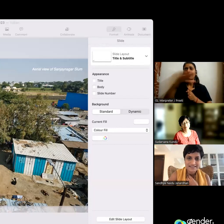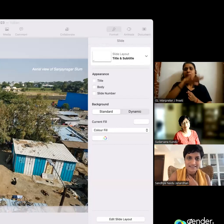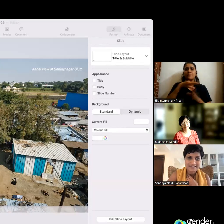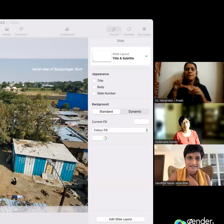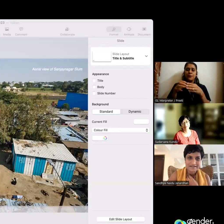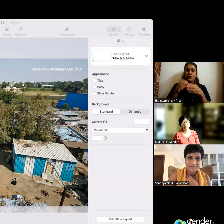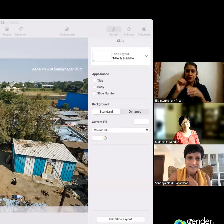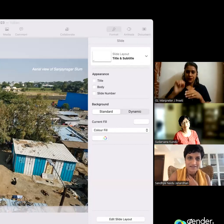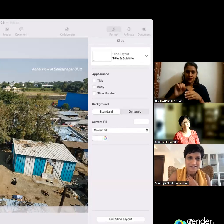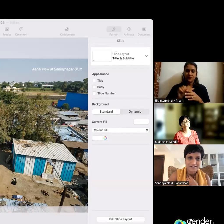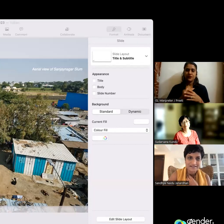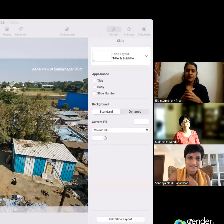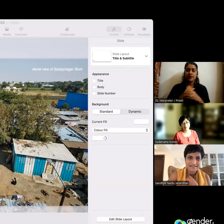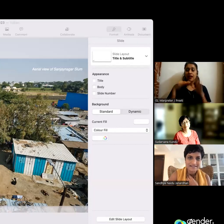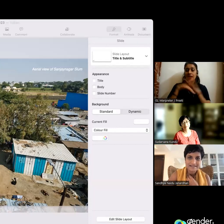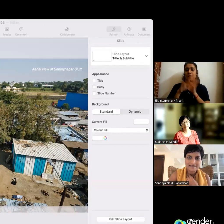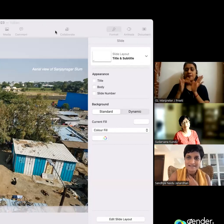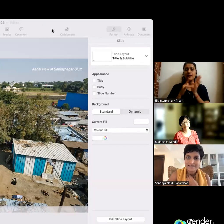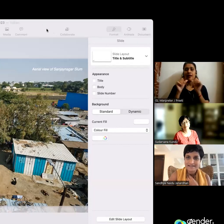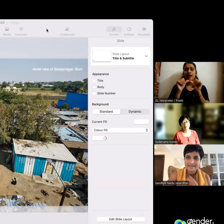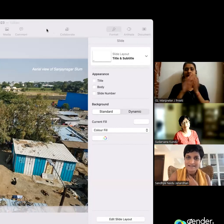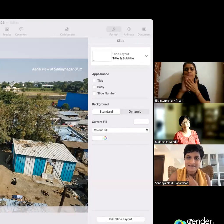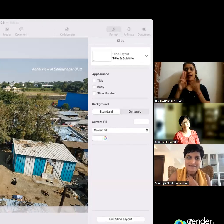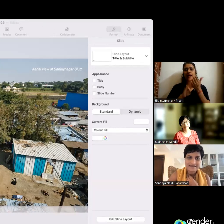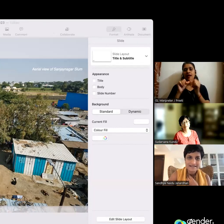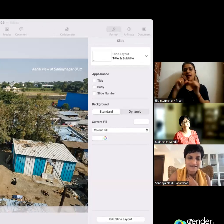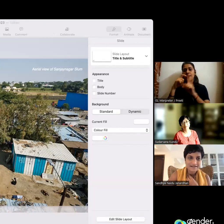community in Ahmednagar,